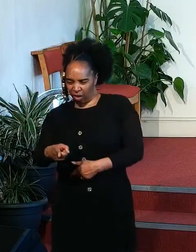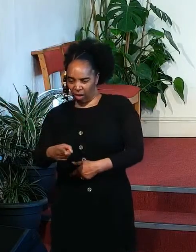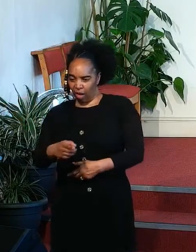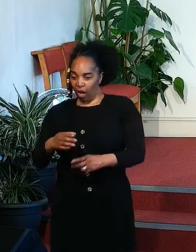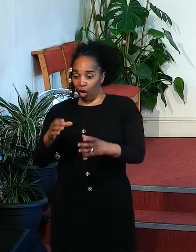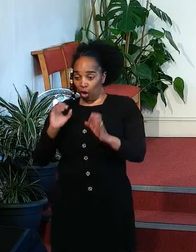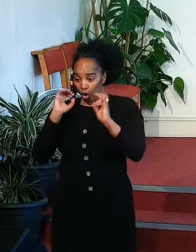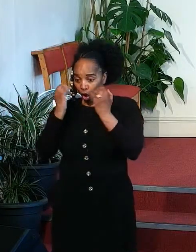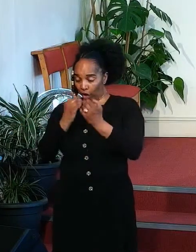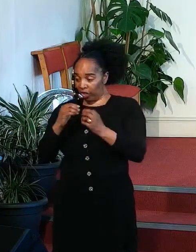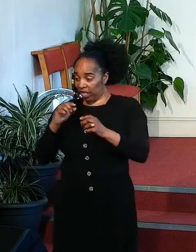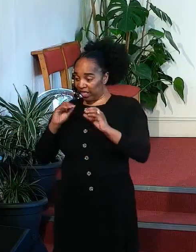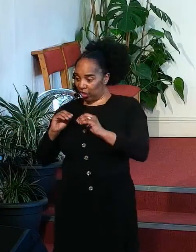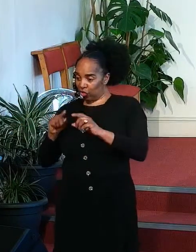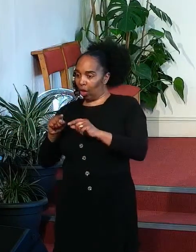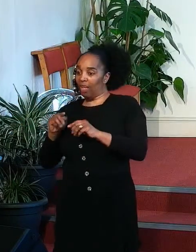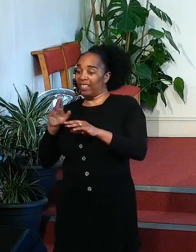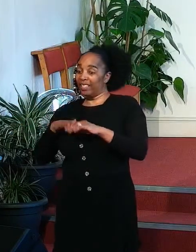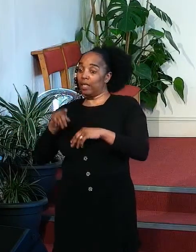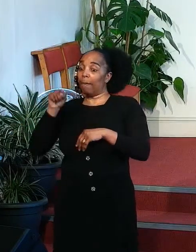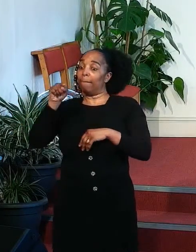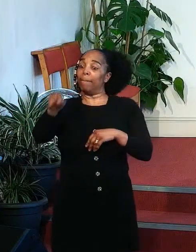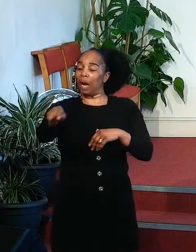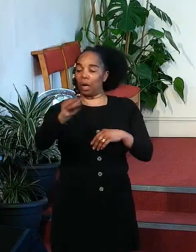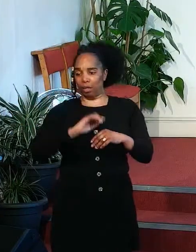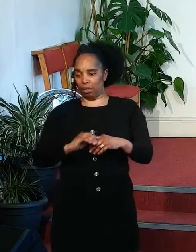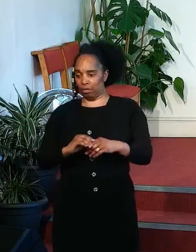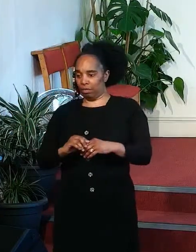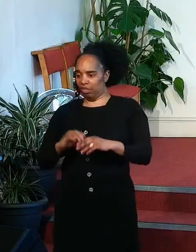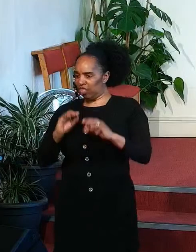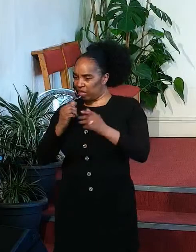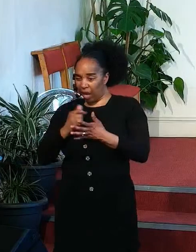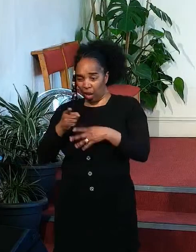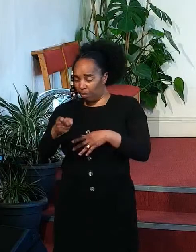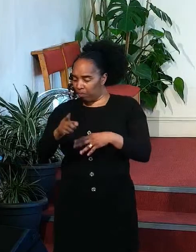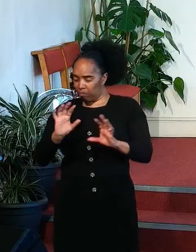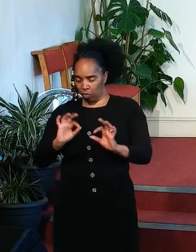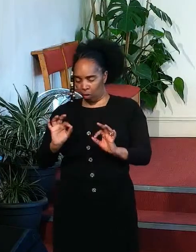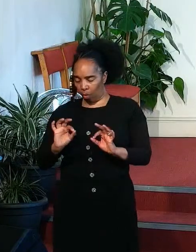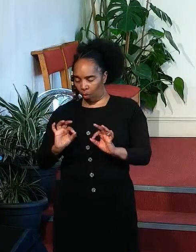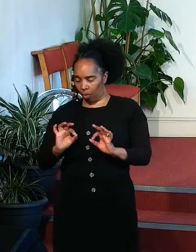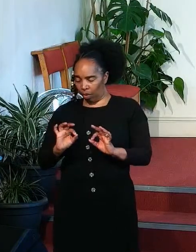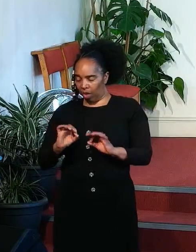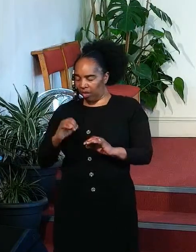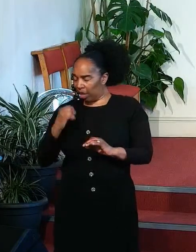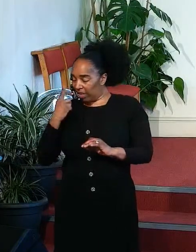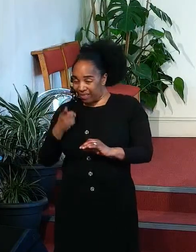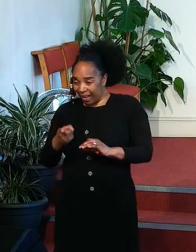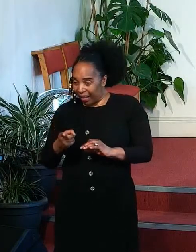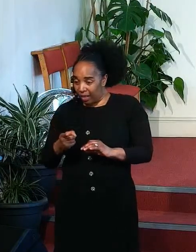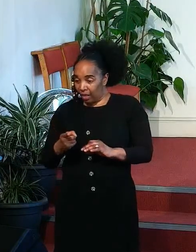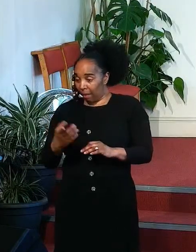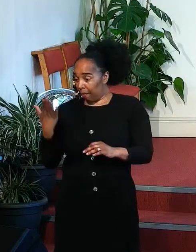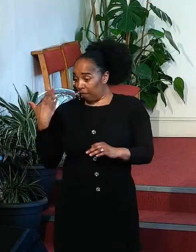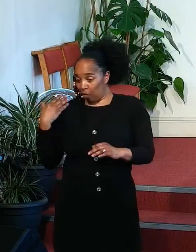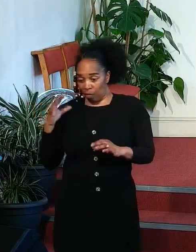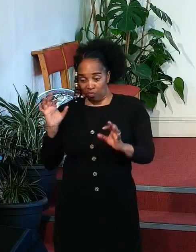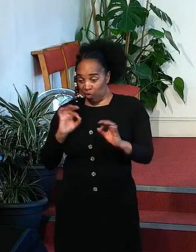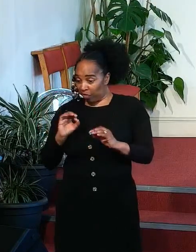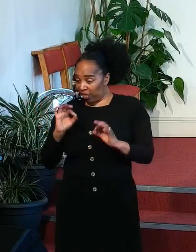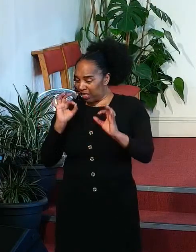The teachers didn't take time to help that child. And so we have special needs schools now, but in my time, they didn't have special needs